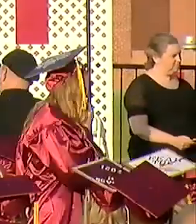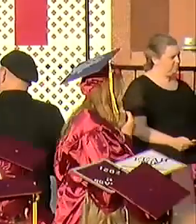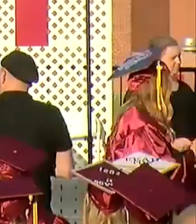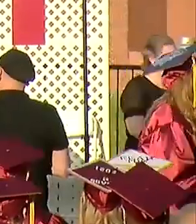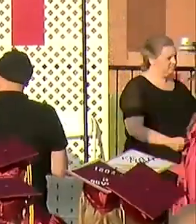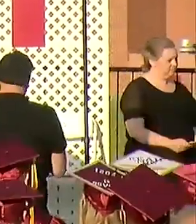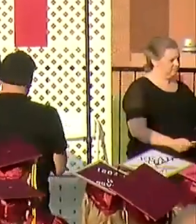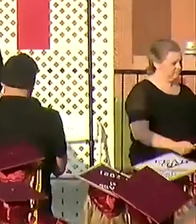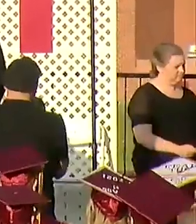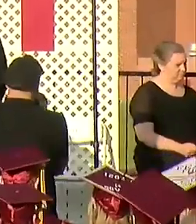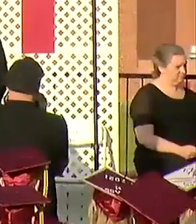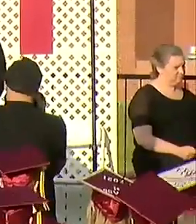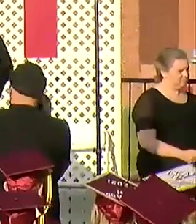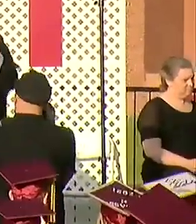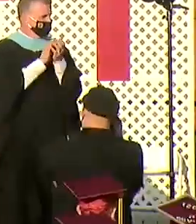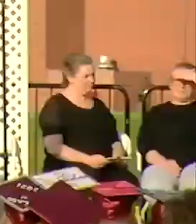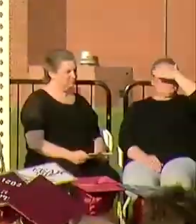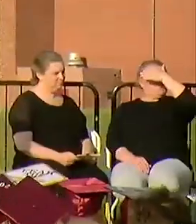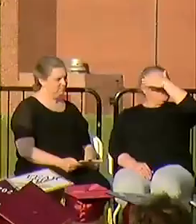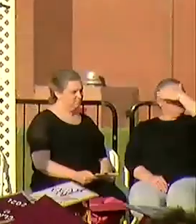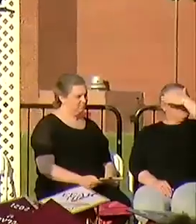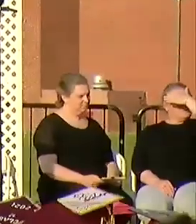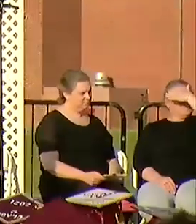Anthony Mauricio Canellis.